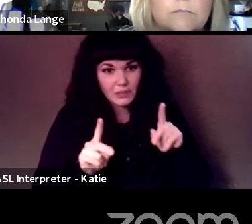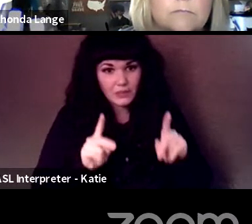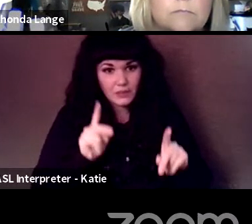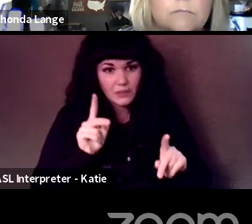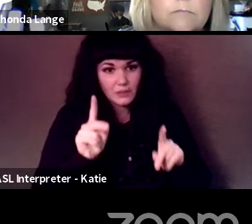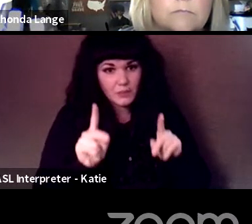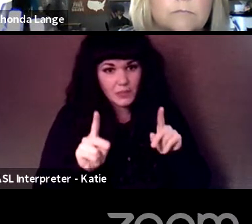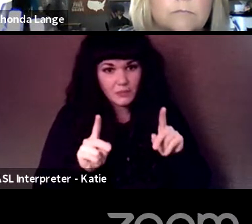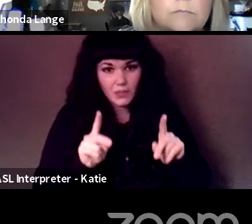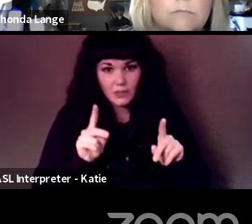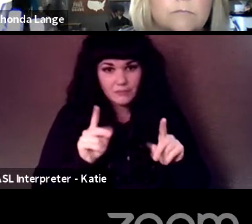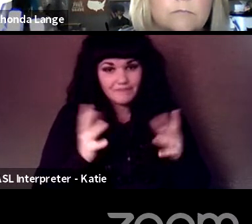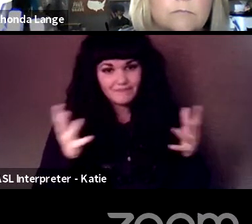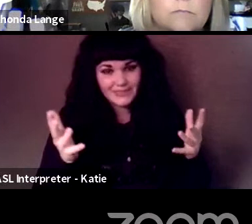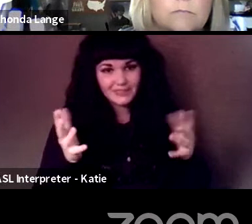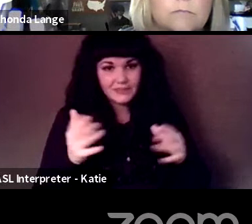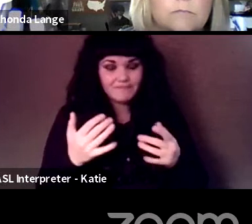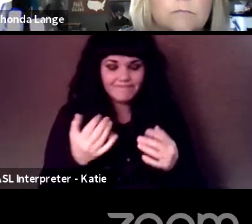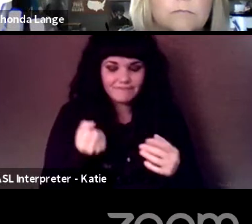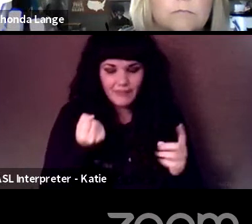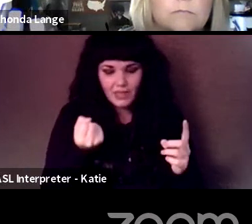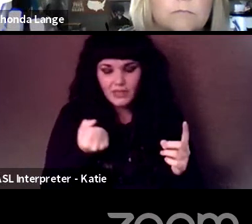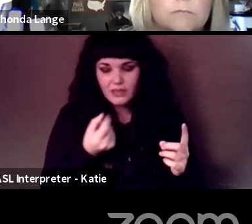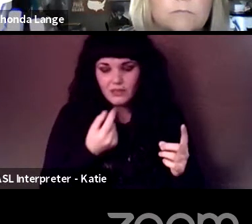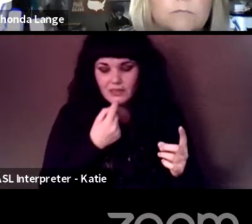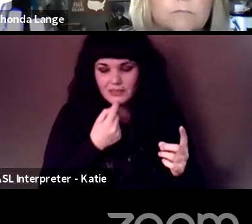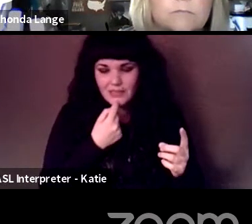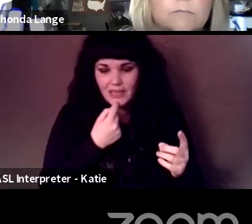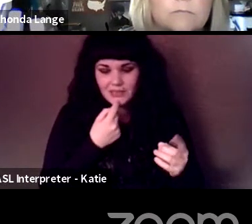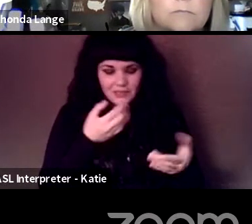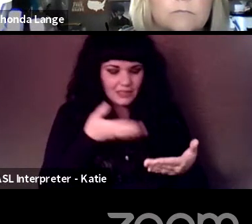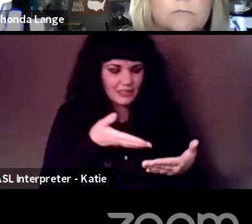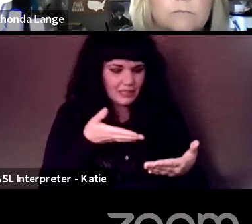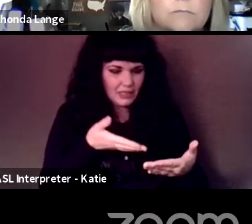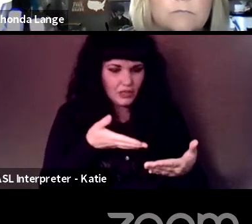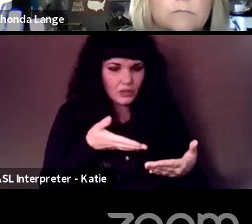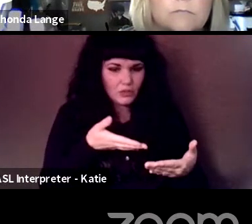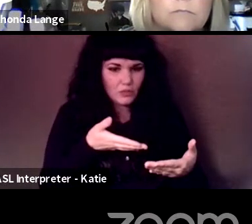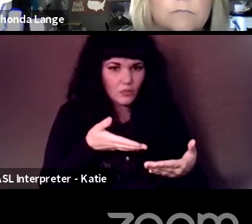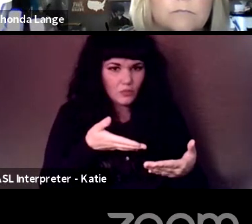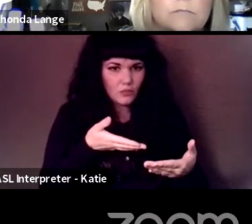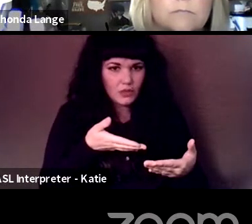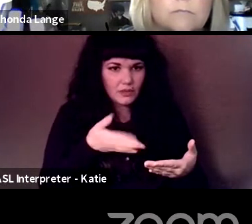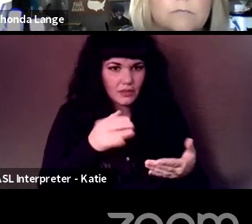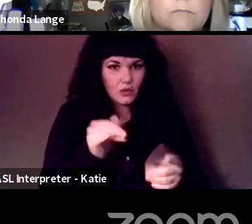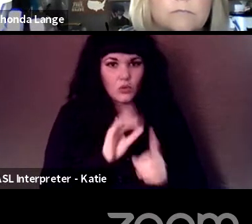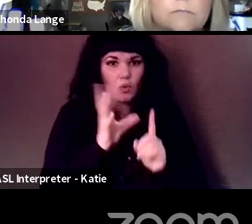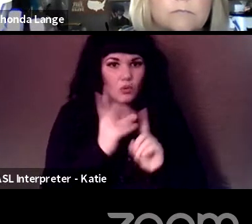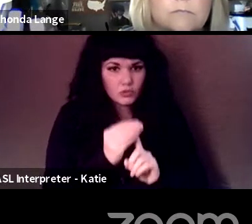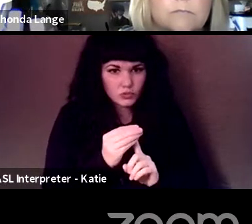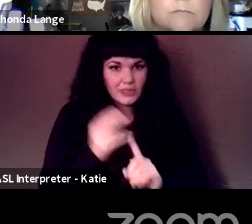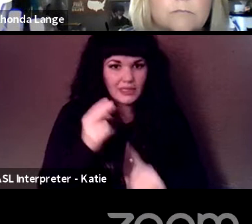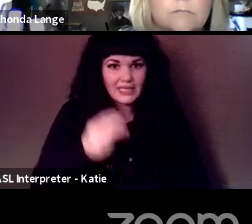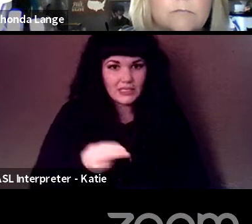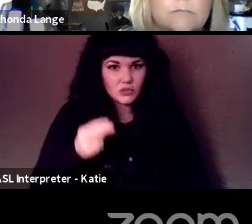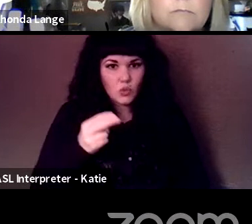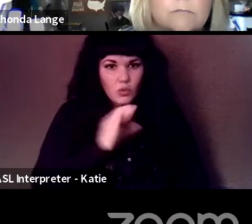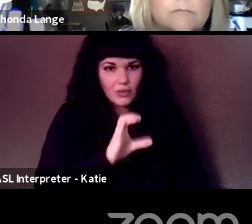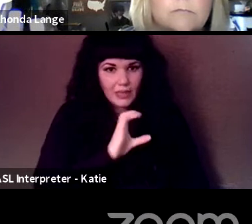it says here with their population, so culturally, historical characteristics,